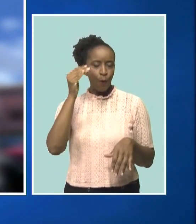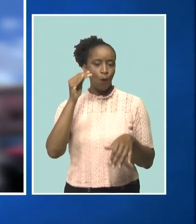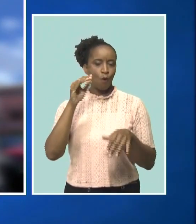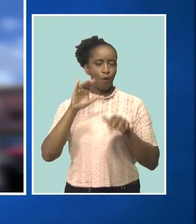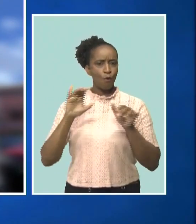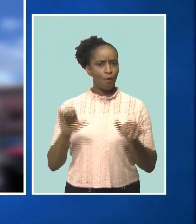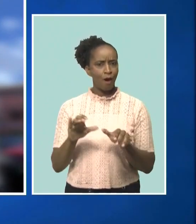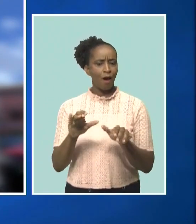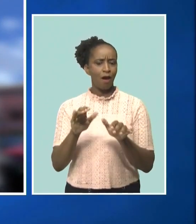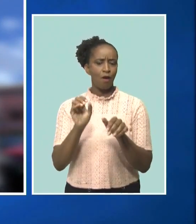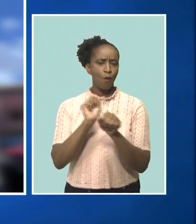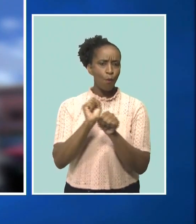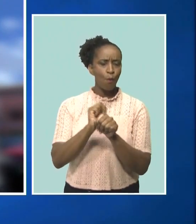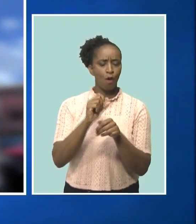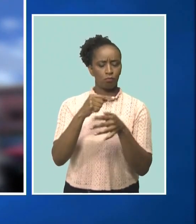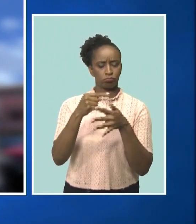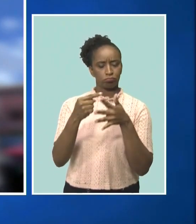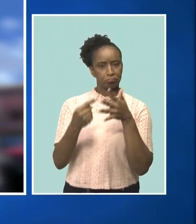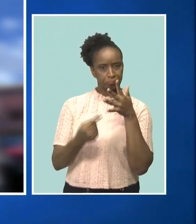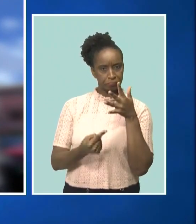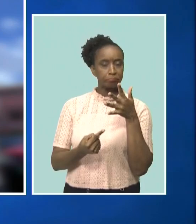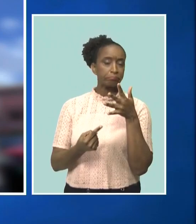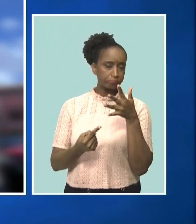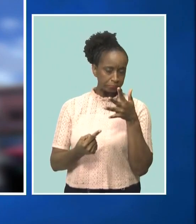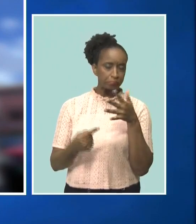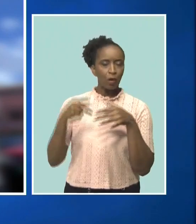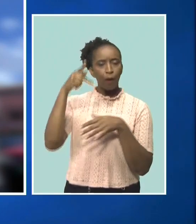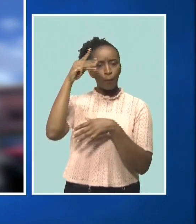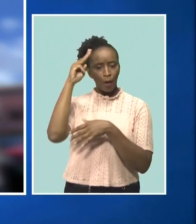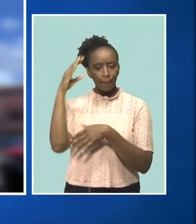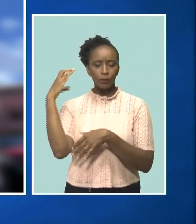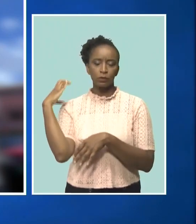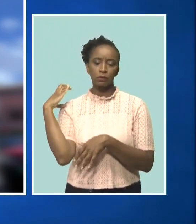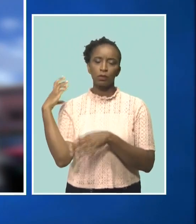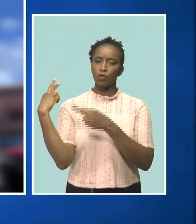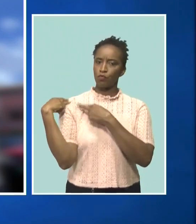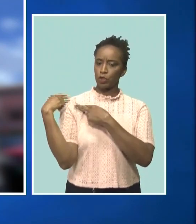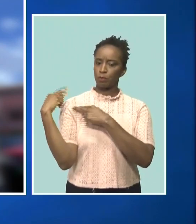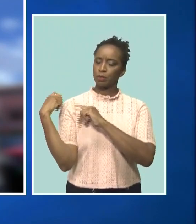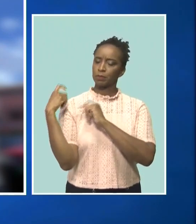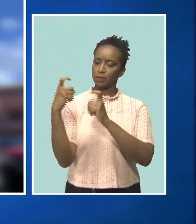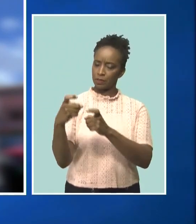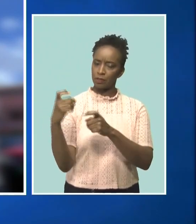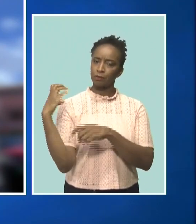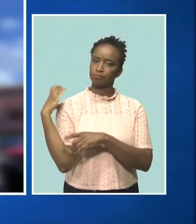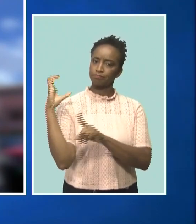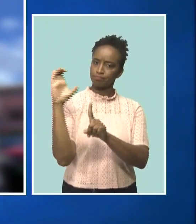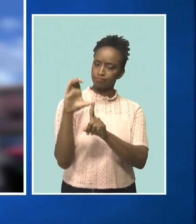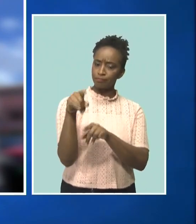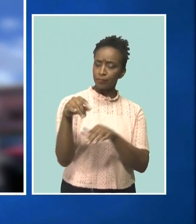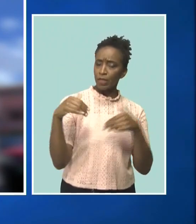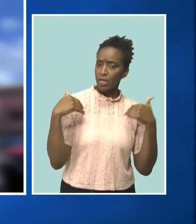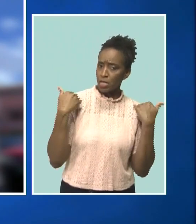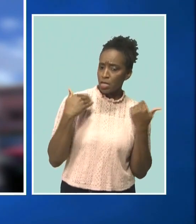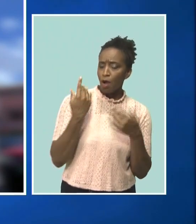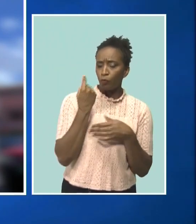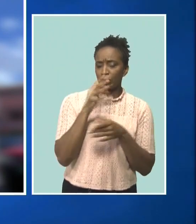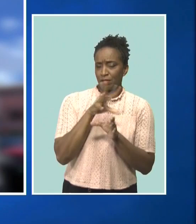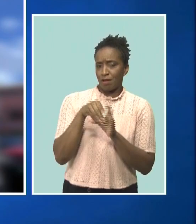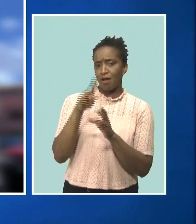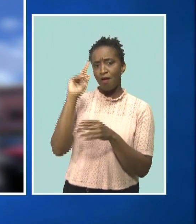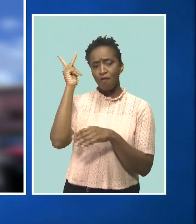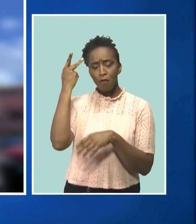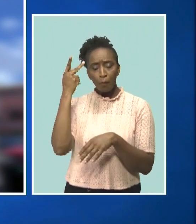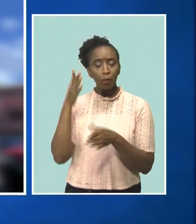as a minister. Certainly congratulations to him as a young person who seems relatively new to politics. And I think that he will approach